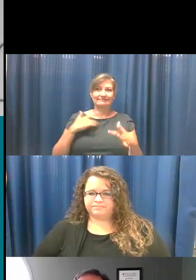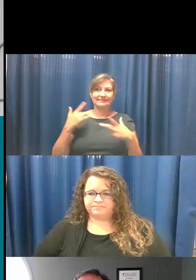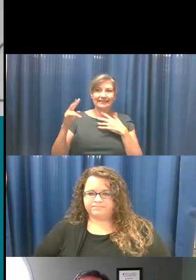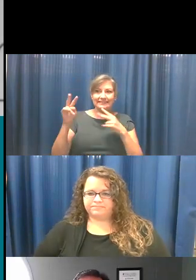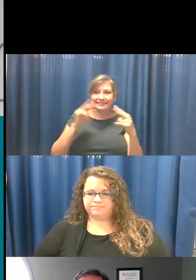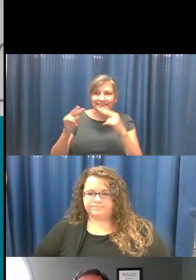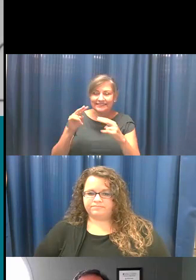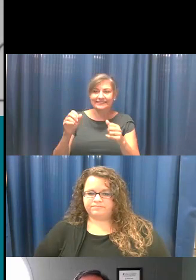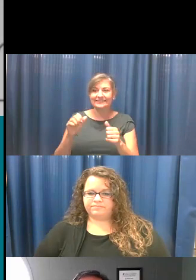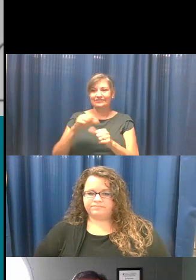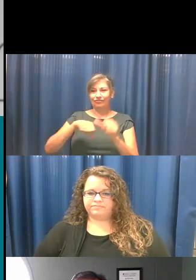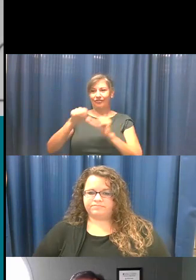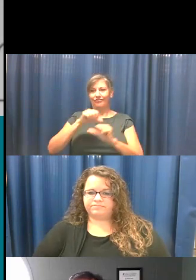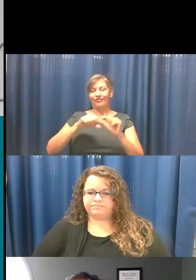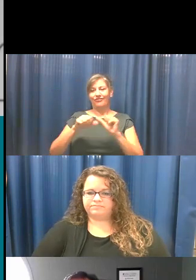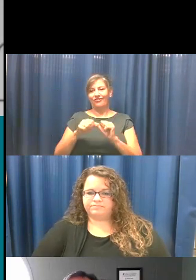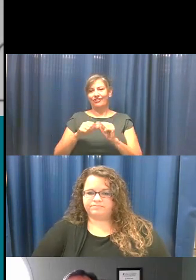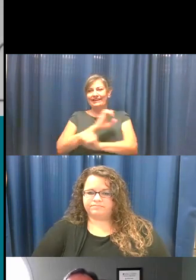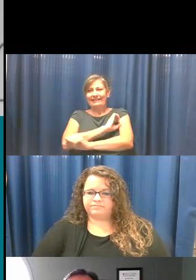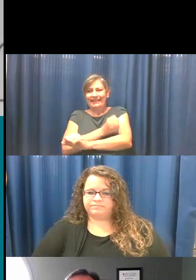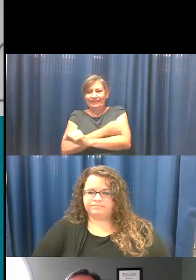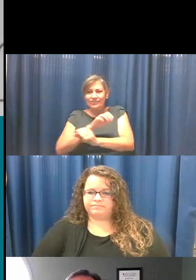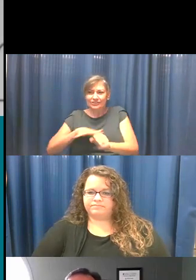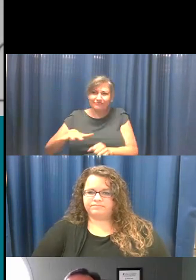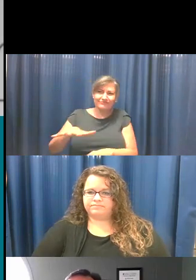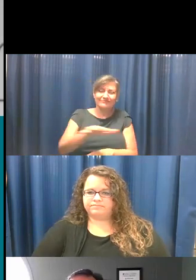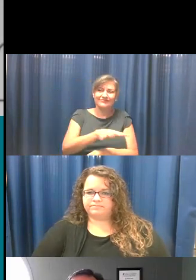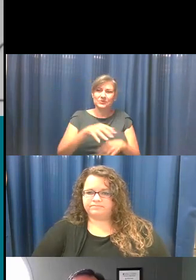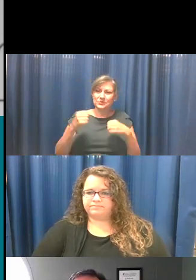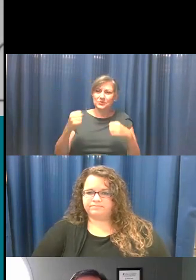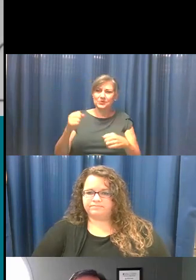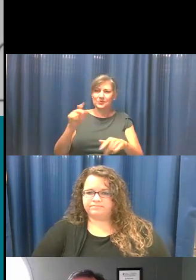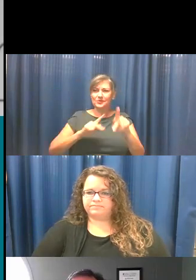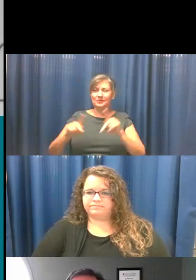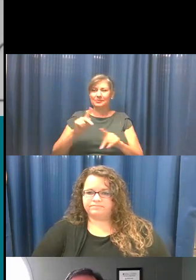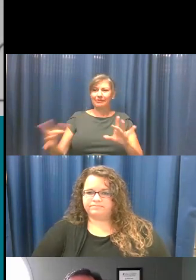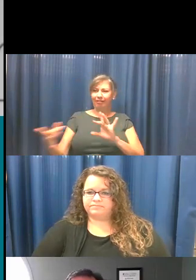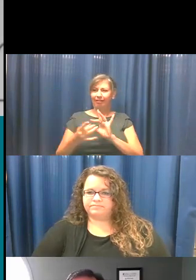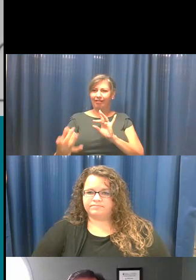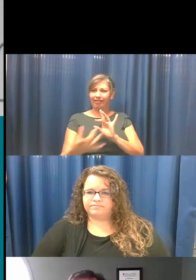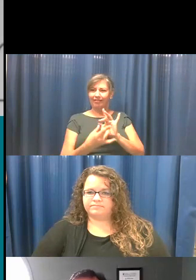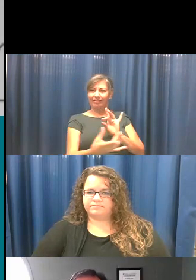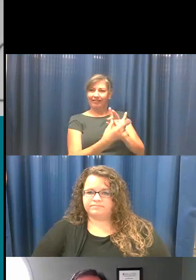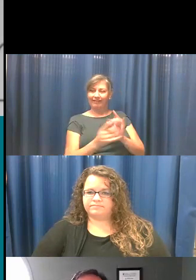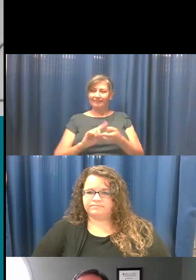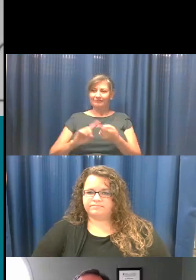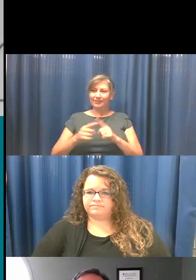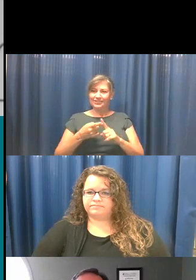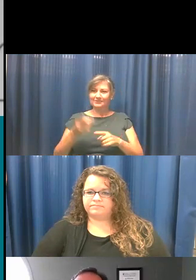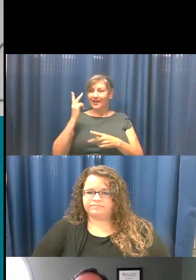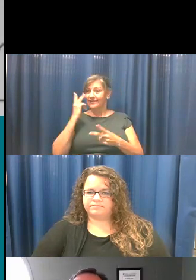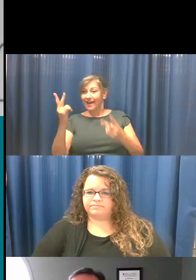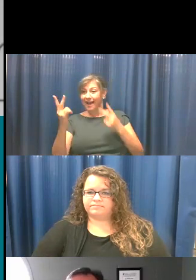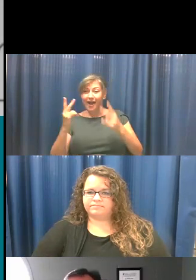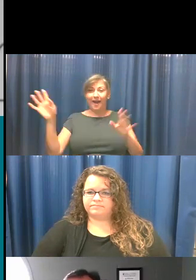the energy in the room was so strong of people reconnecting, of friendships rekindled, and